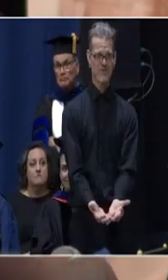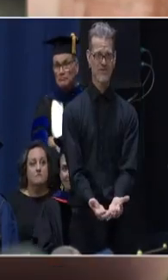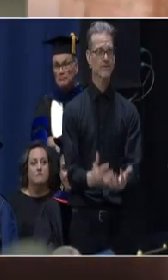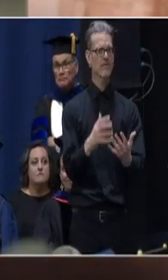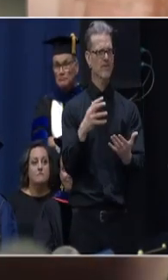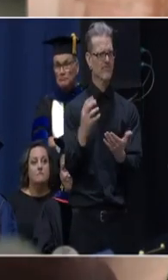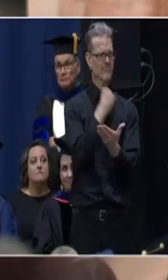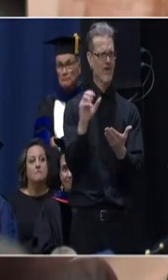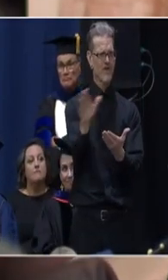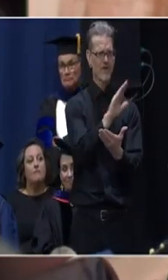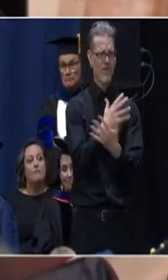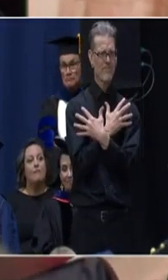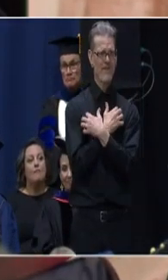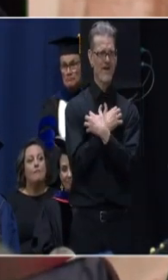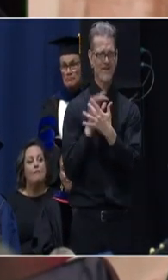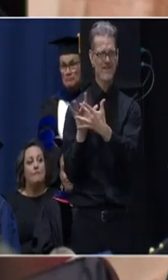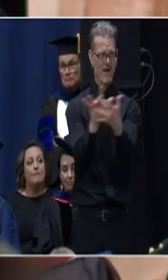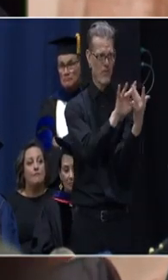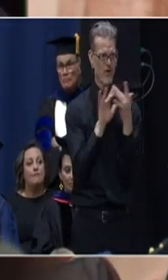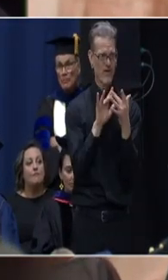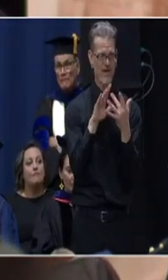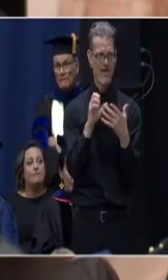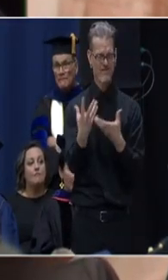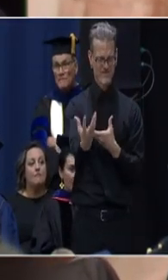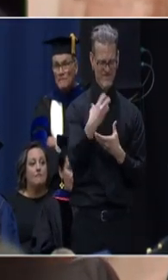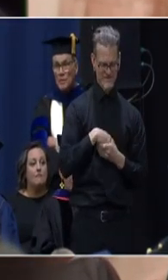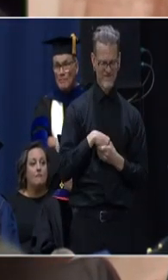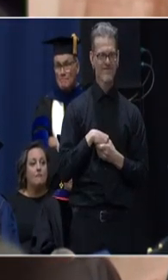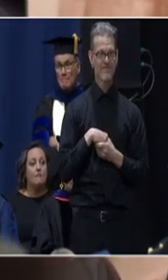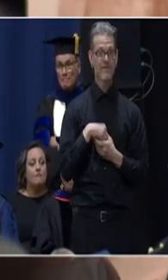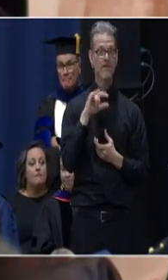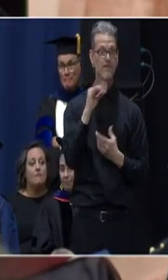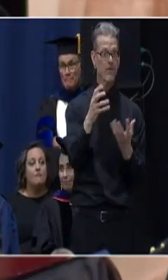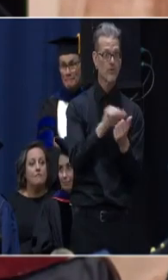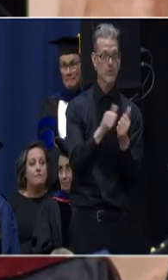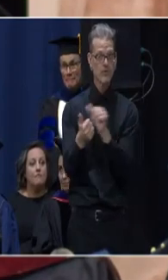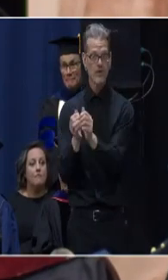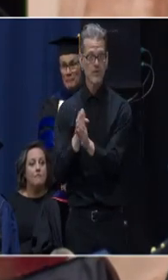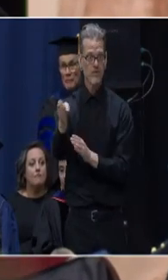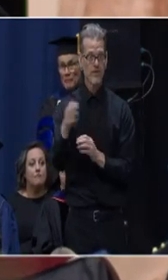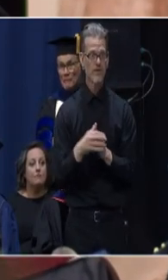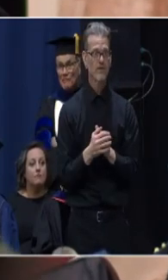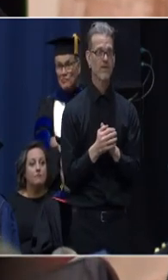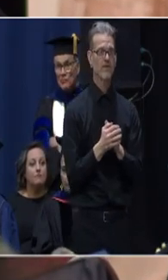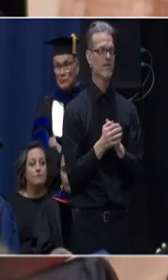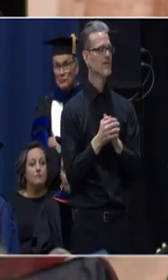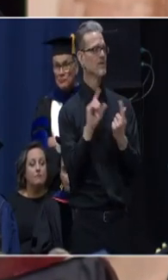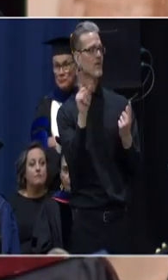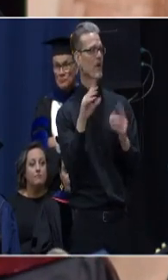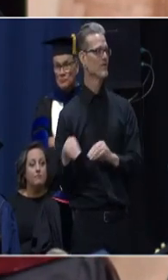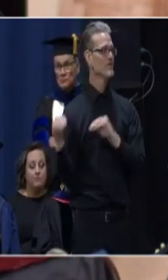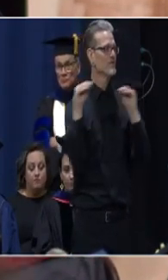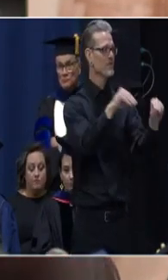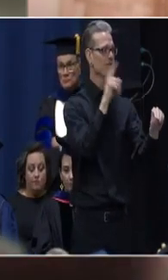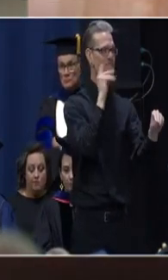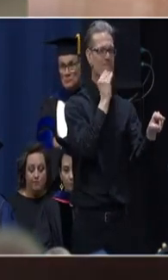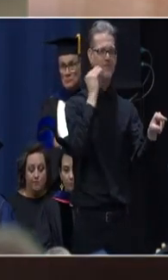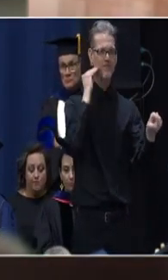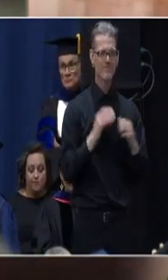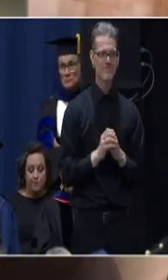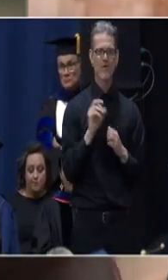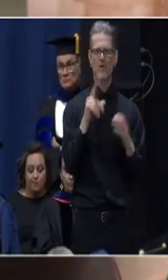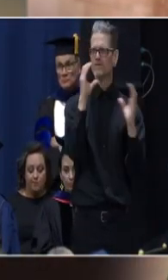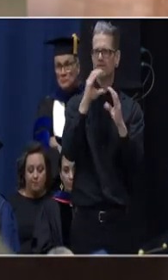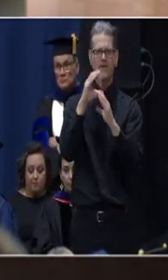network and put it to work as you seek a career change, find a new place to call home, or look for ways to